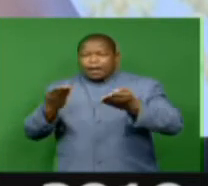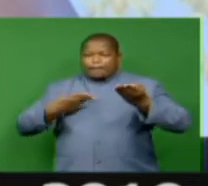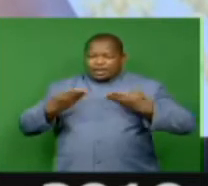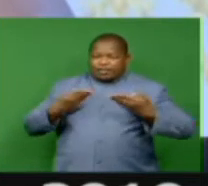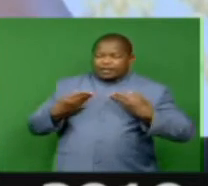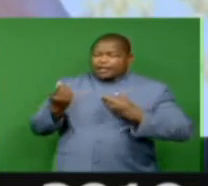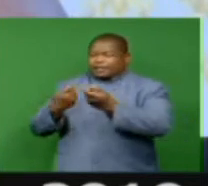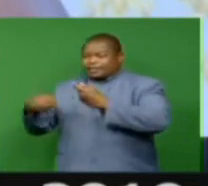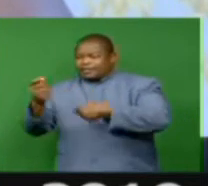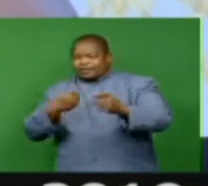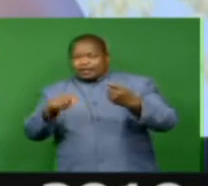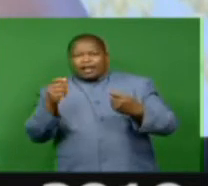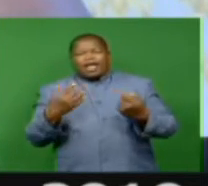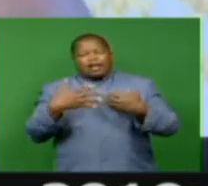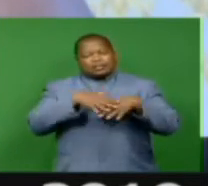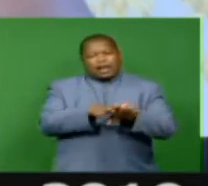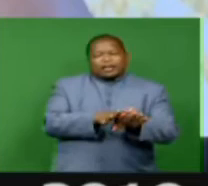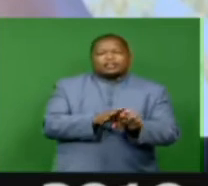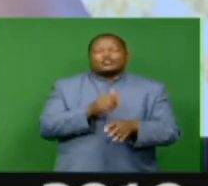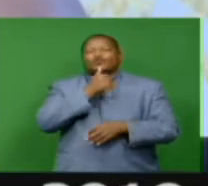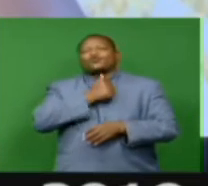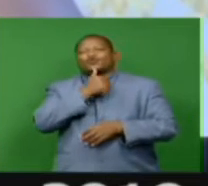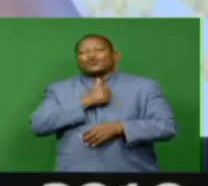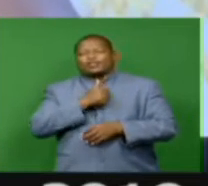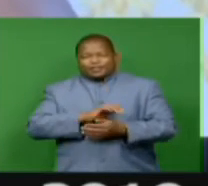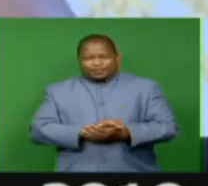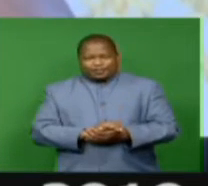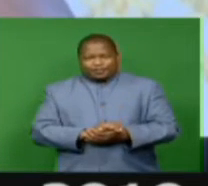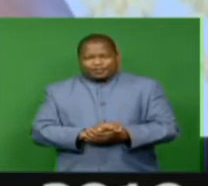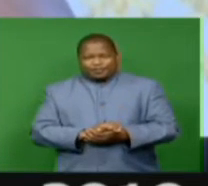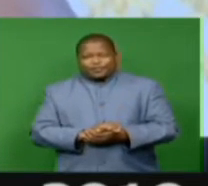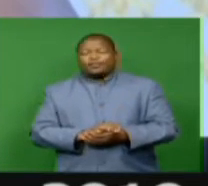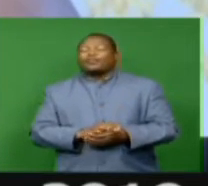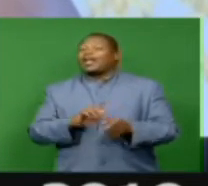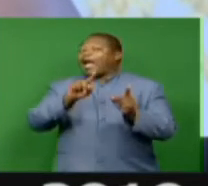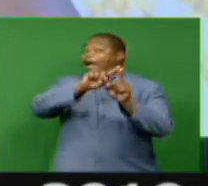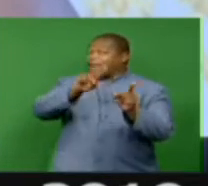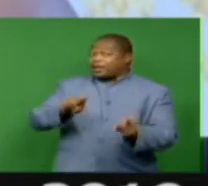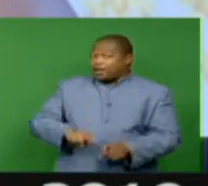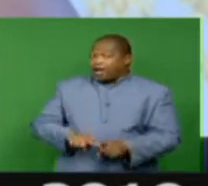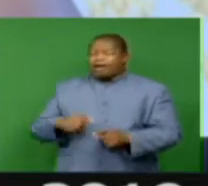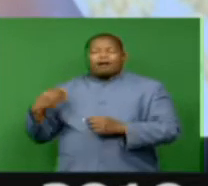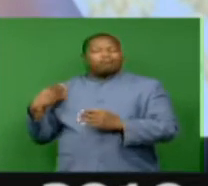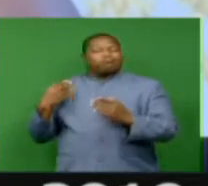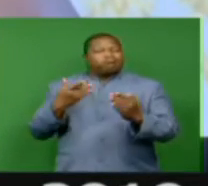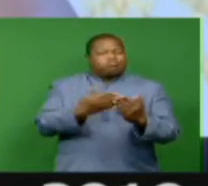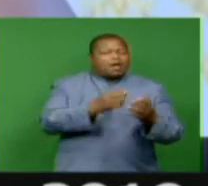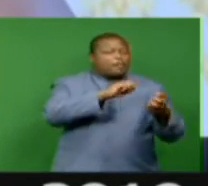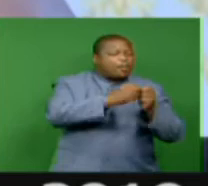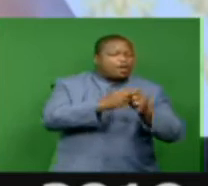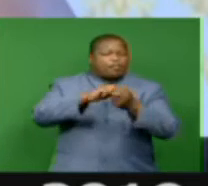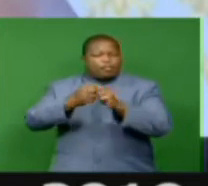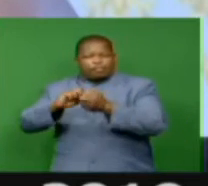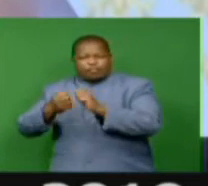liberalization remains a key challenge for Africa, a continent which continues to lag behind from the